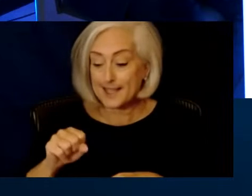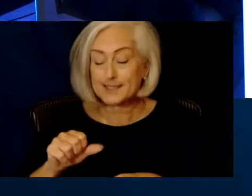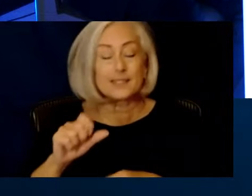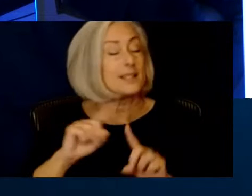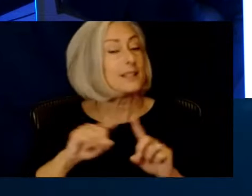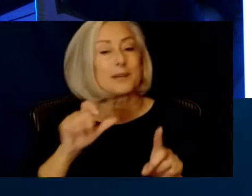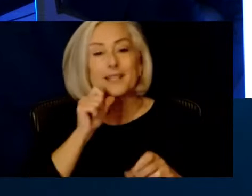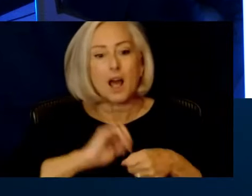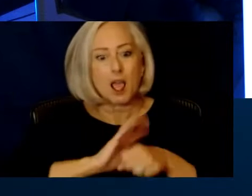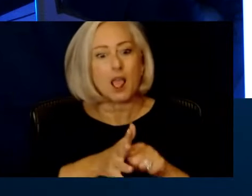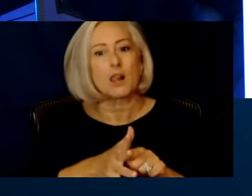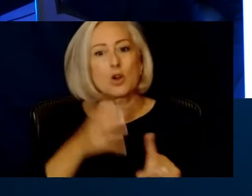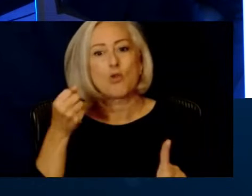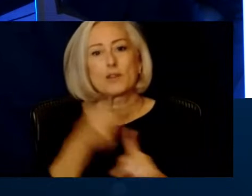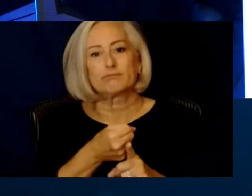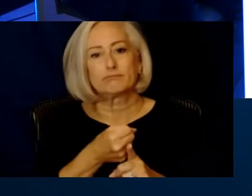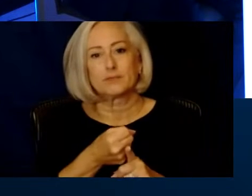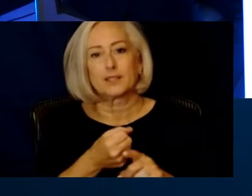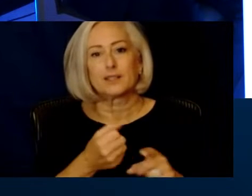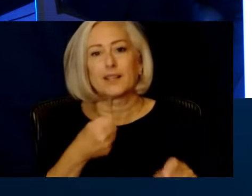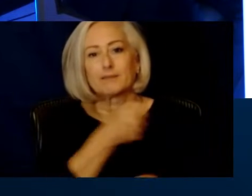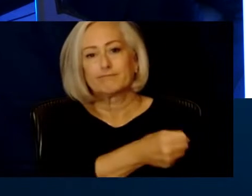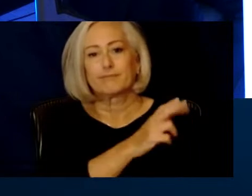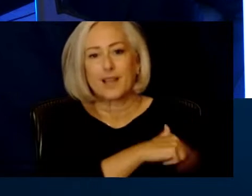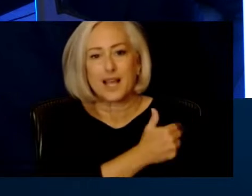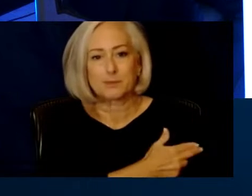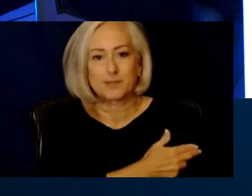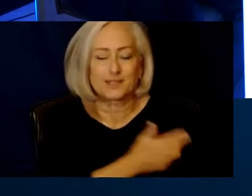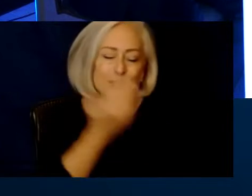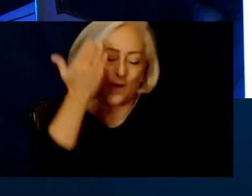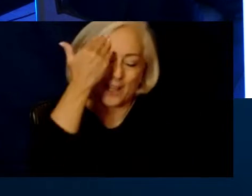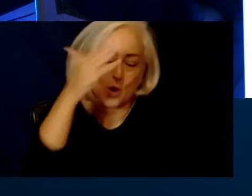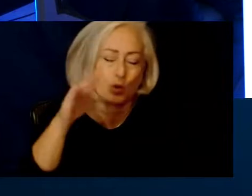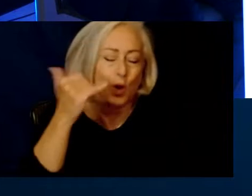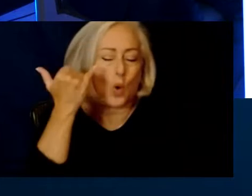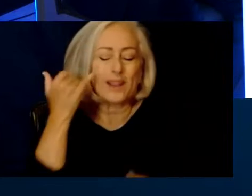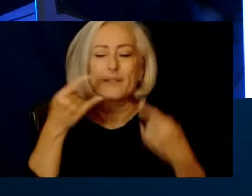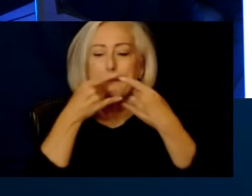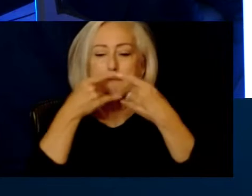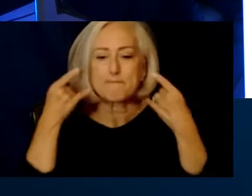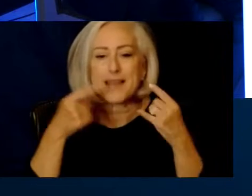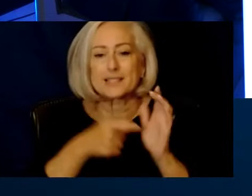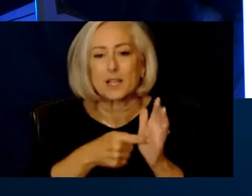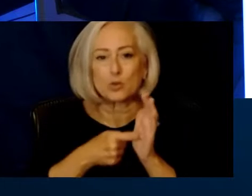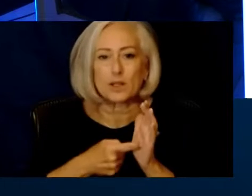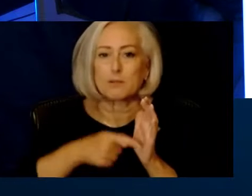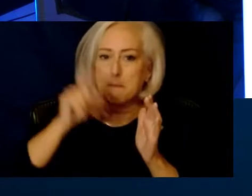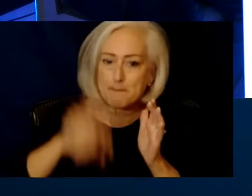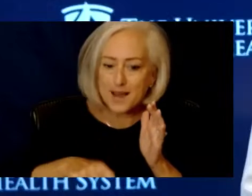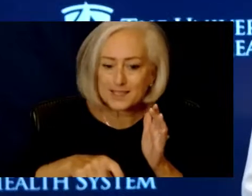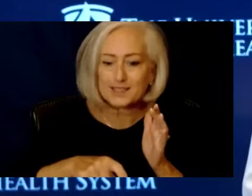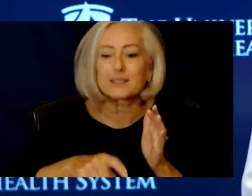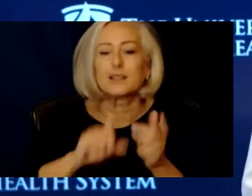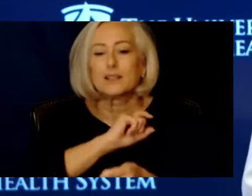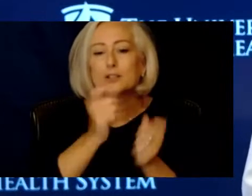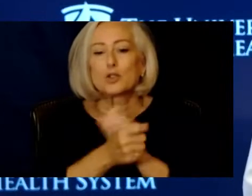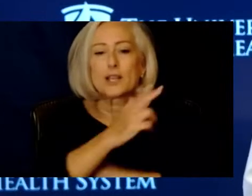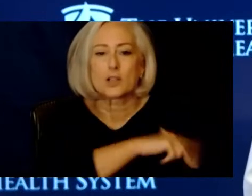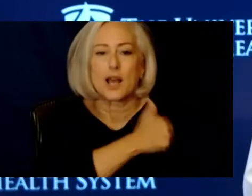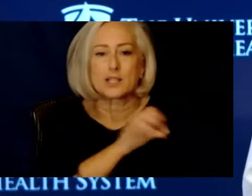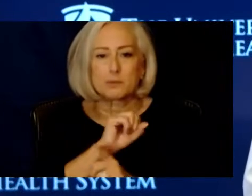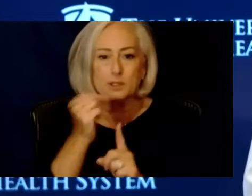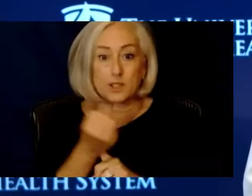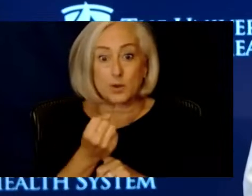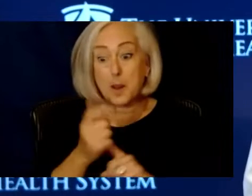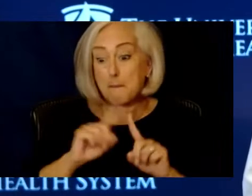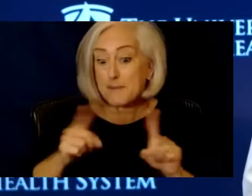mandate is going to really impact the situations hospitals are experiencing. If that changes and we see more hospitalization and deaths, you're going to get a